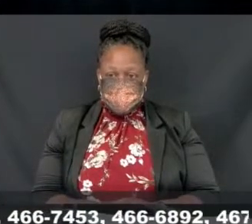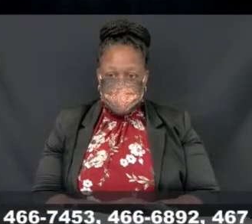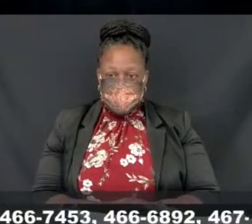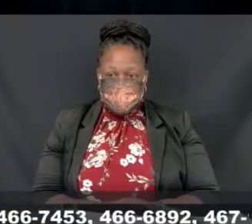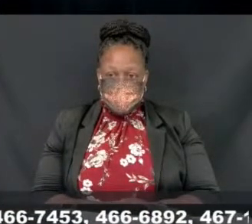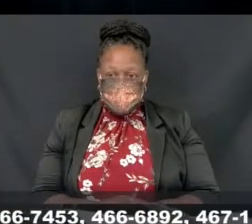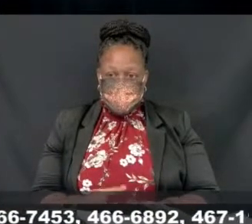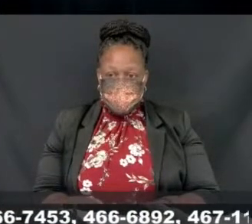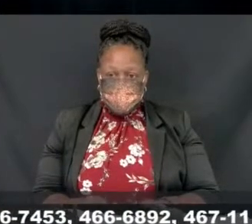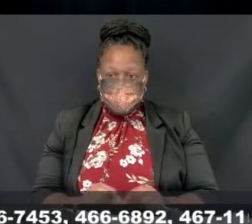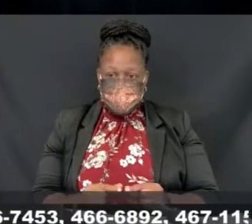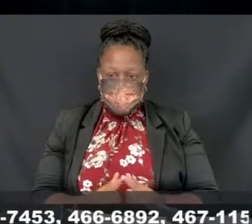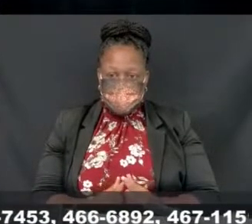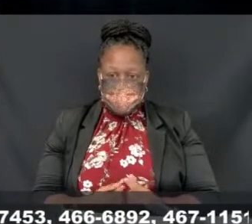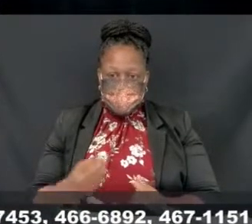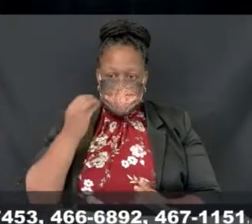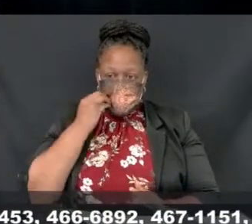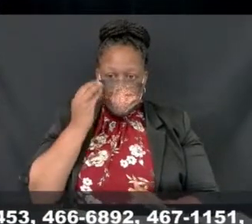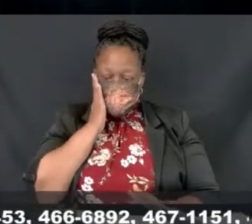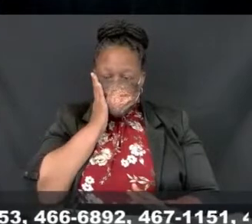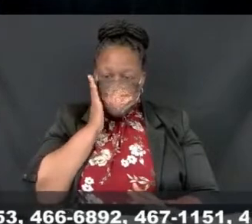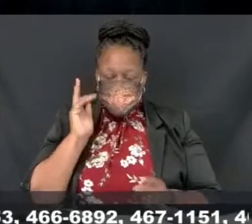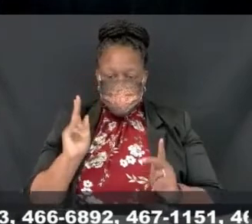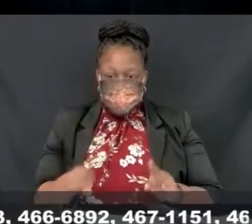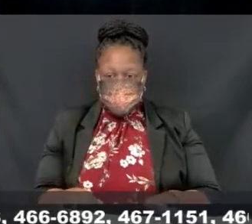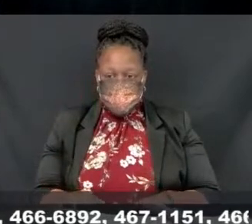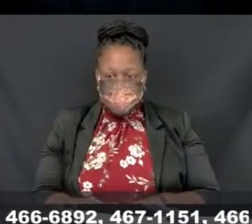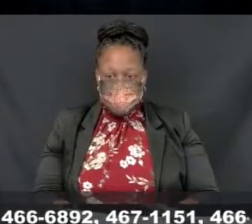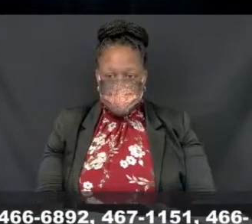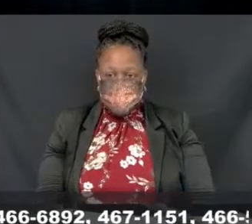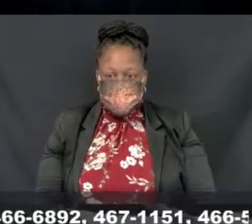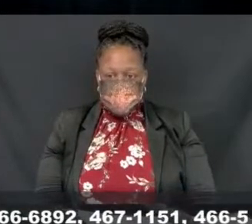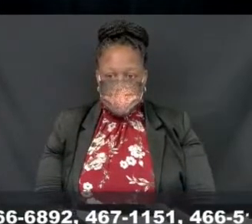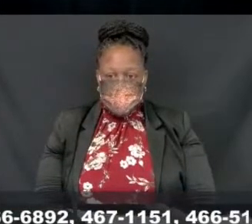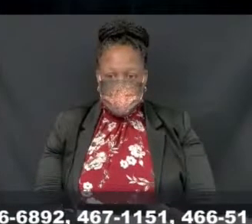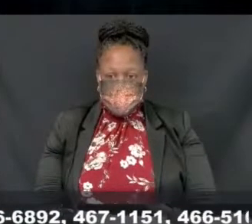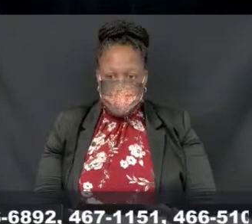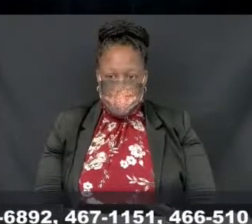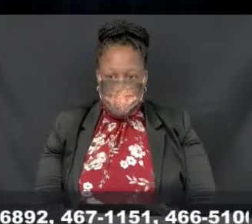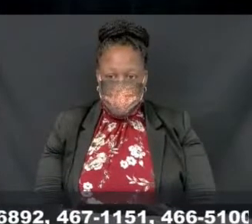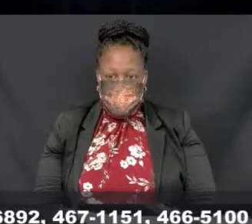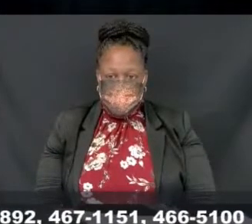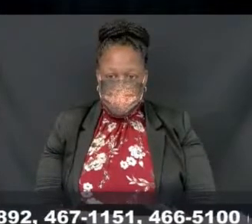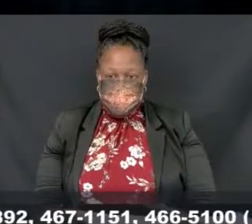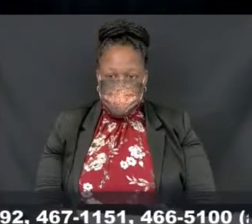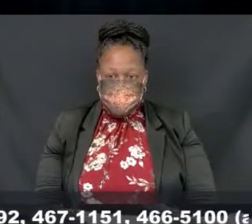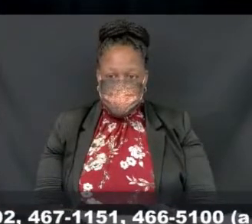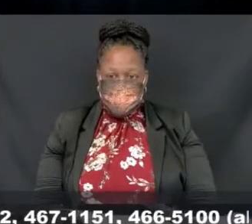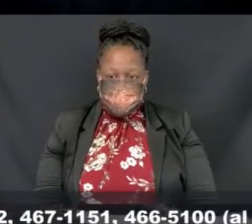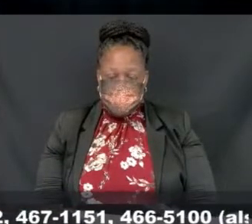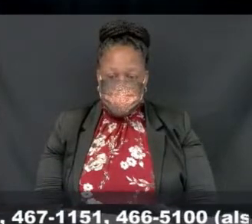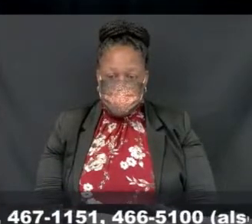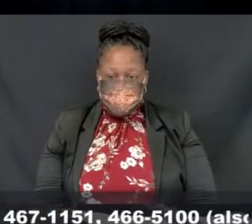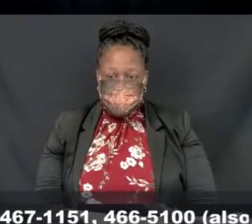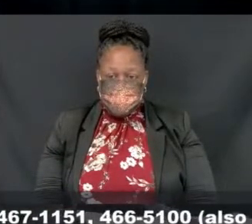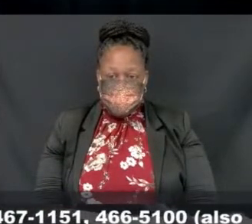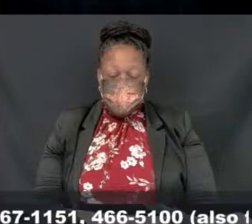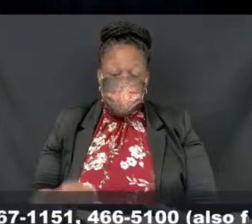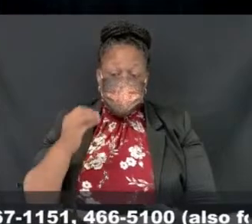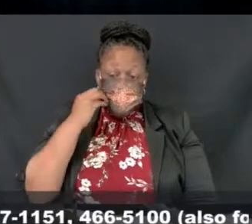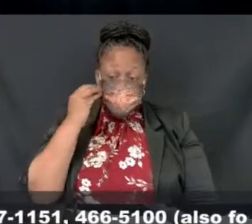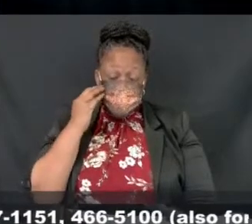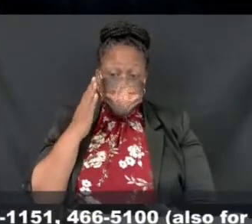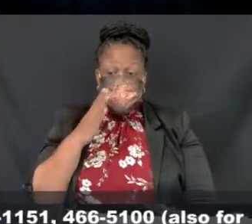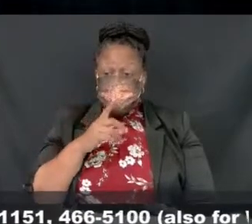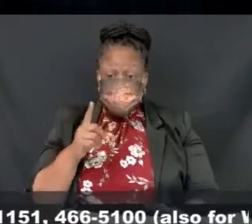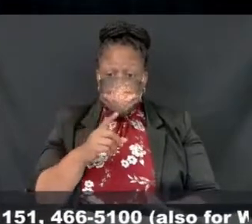NGOs, hoteliers, and I want to pause at the hoteliers because they did a wonderful job in the tourism sector. They helped us a